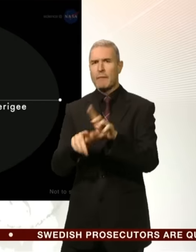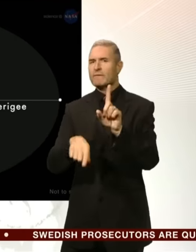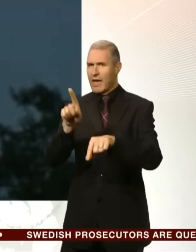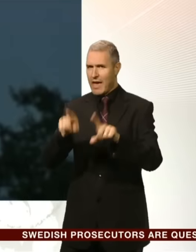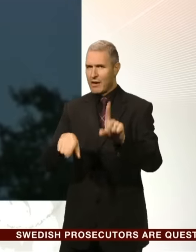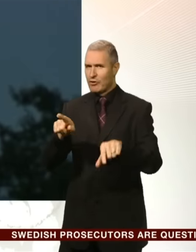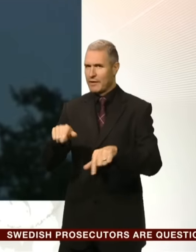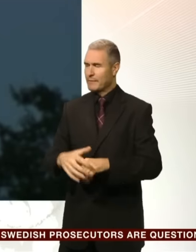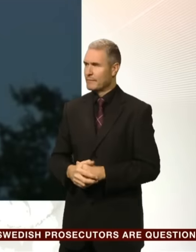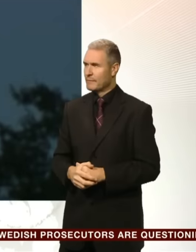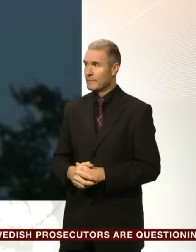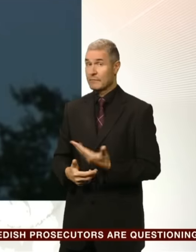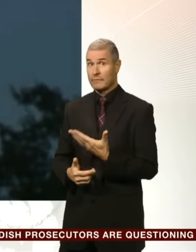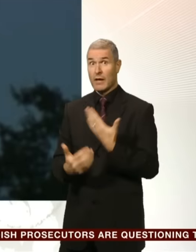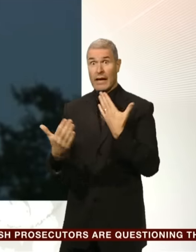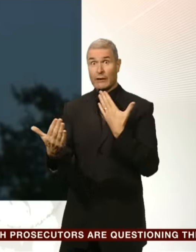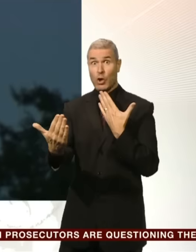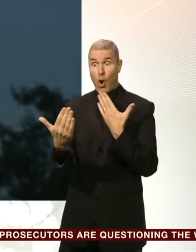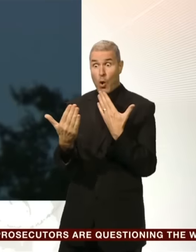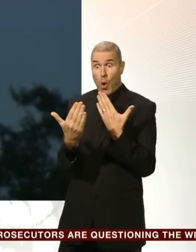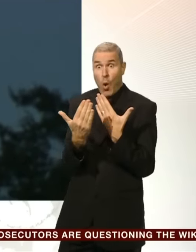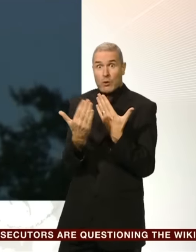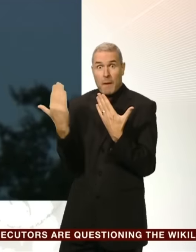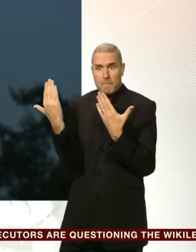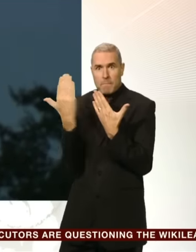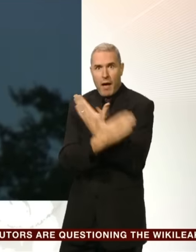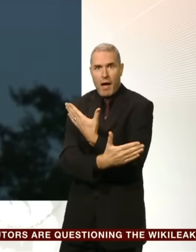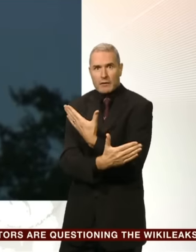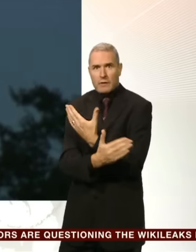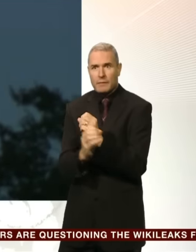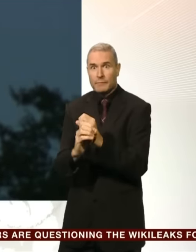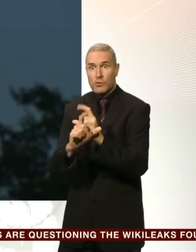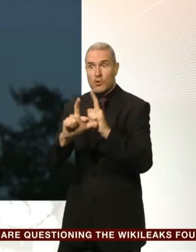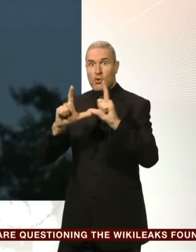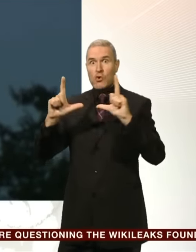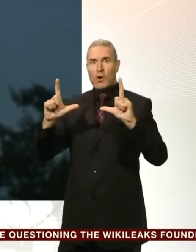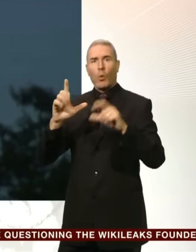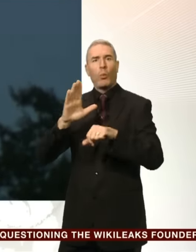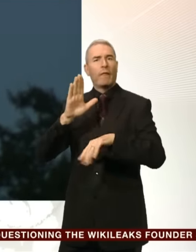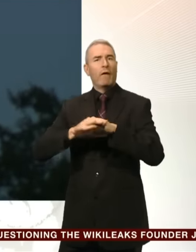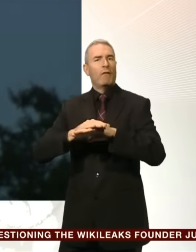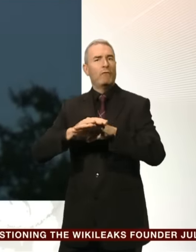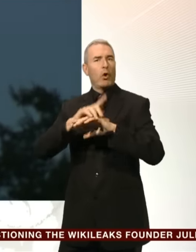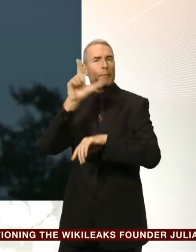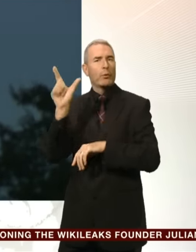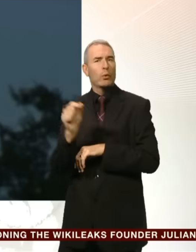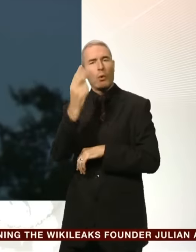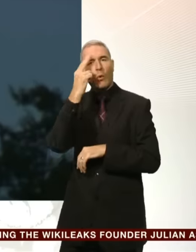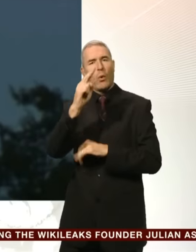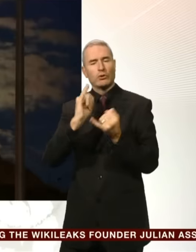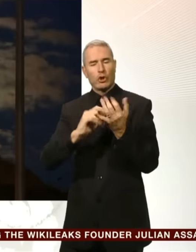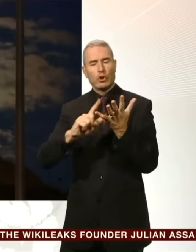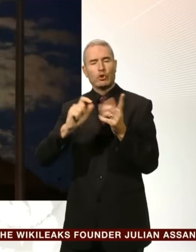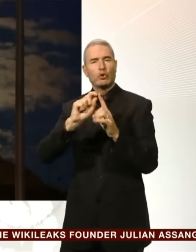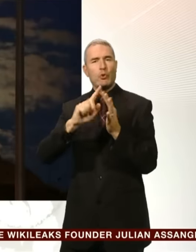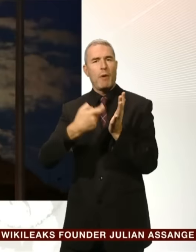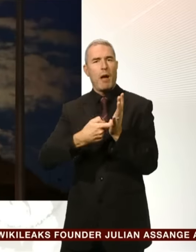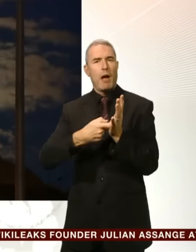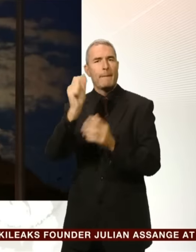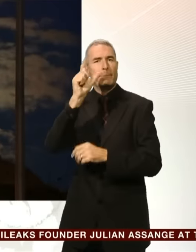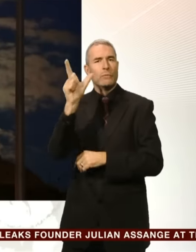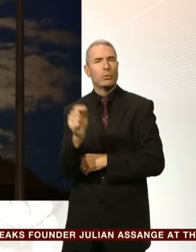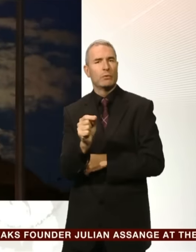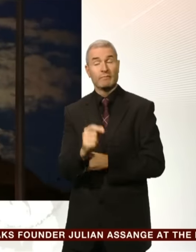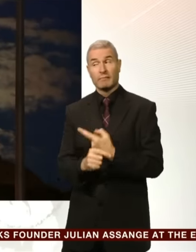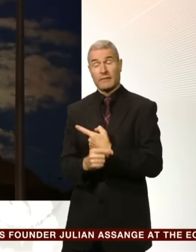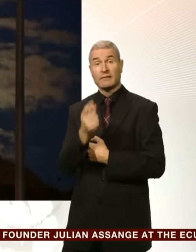varies. Tonight, it makes its closest pass to the Earth, and because it coincides with a full moon, it's known as a supermoon. At this time,